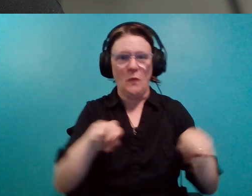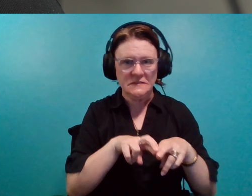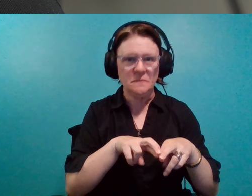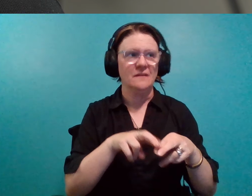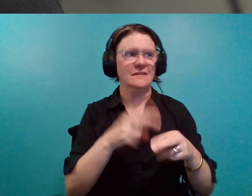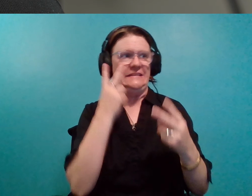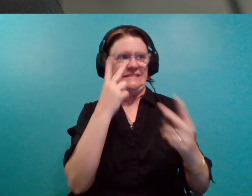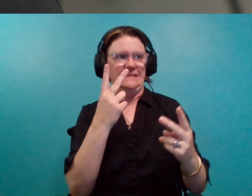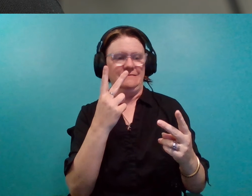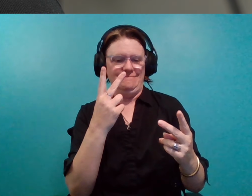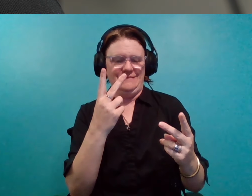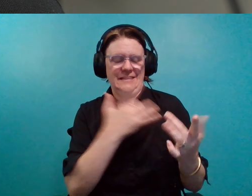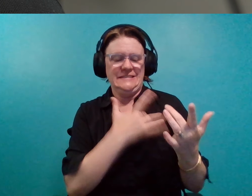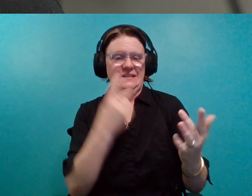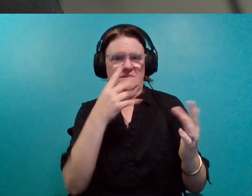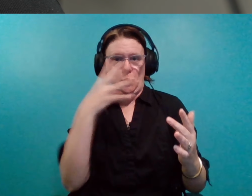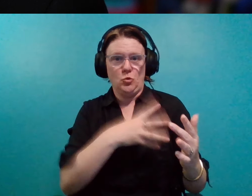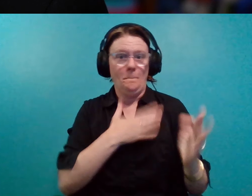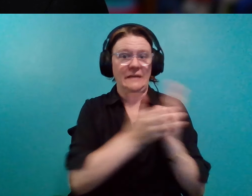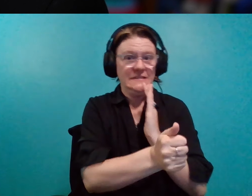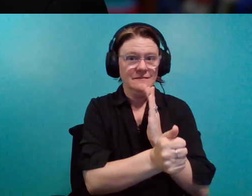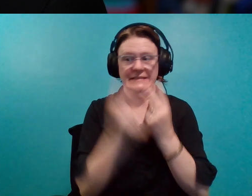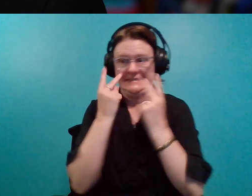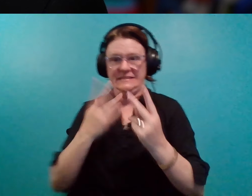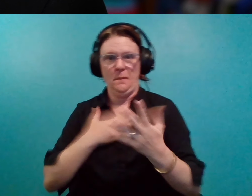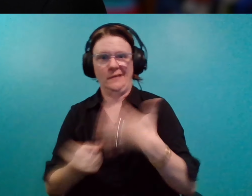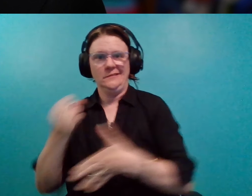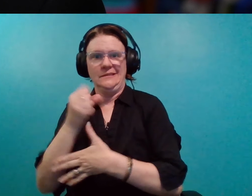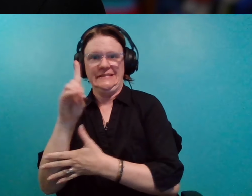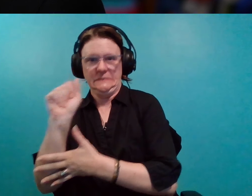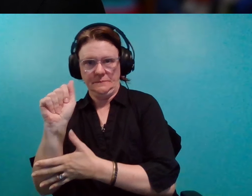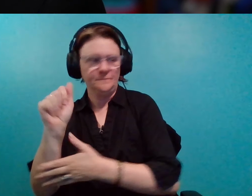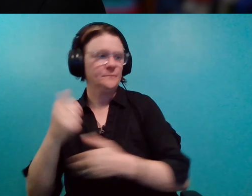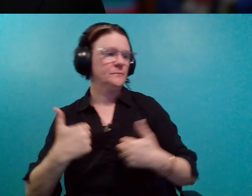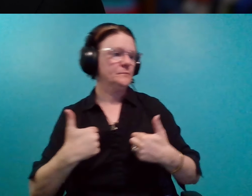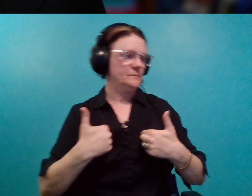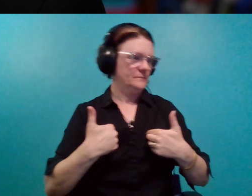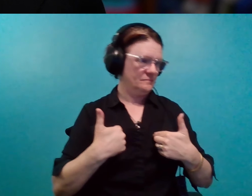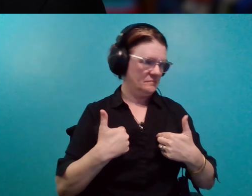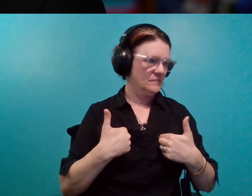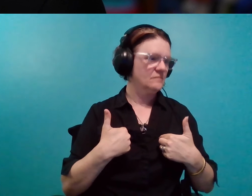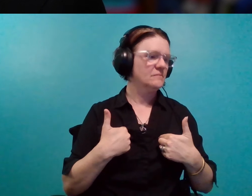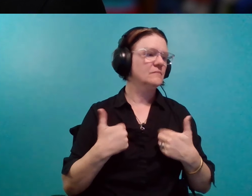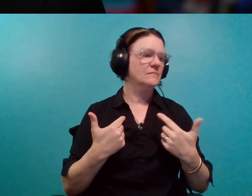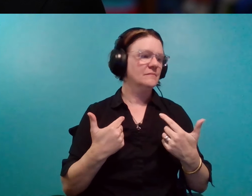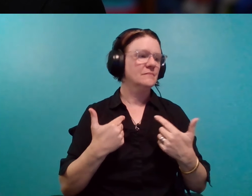and the qualifications that are being put in front of them. I guess I'll talk specifically about me first,